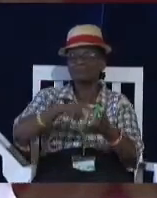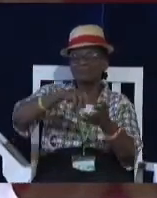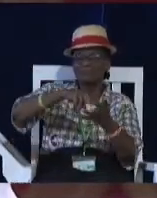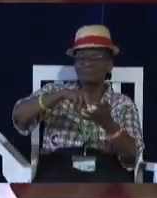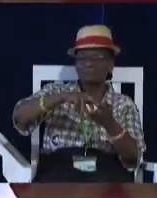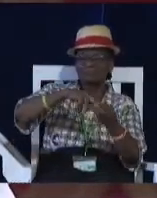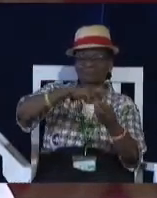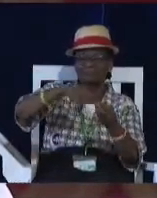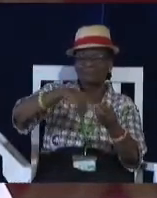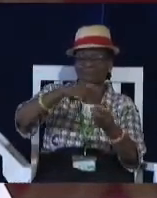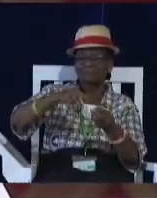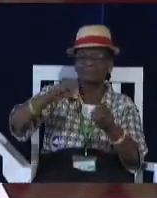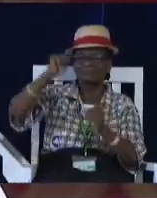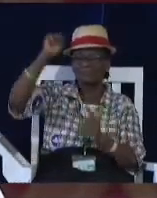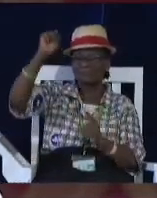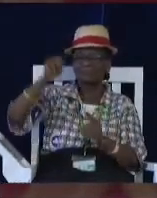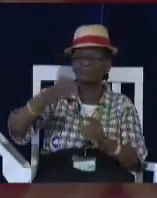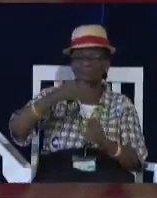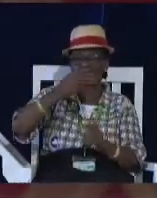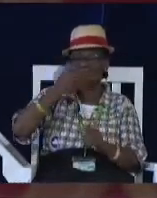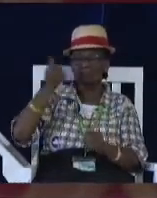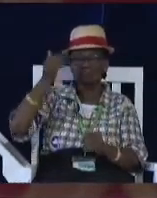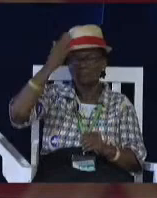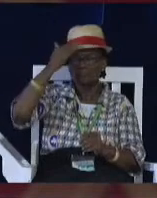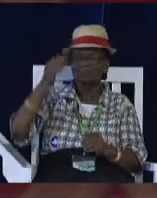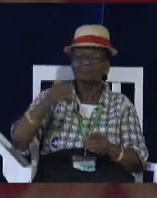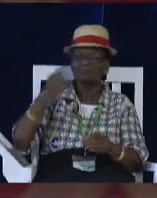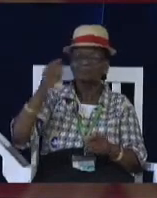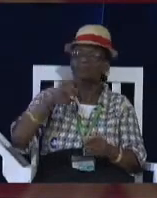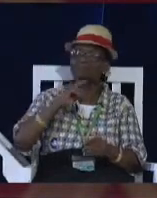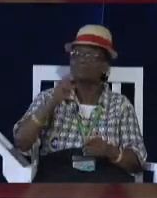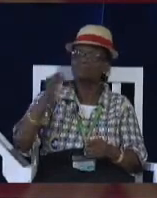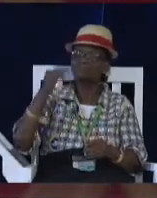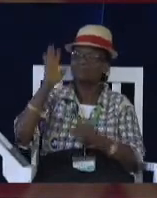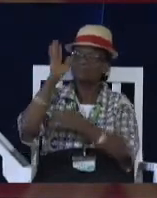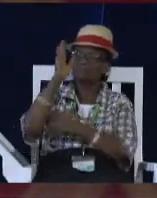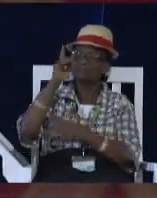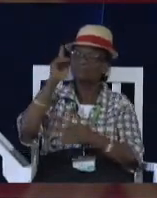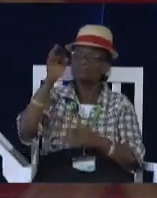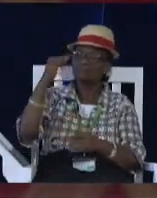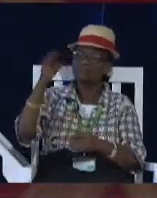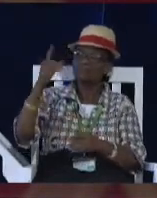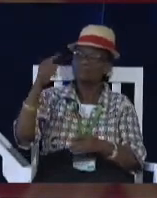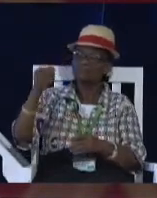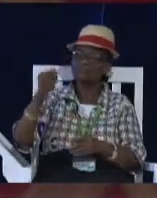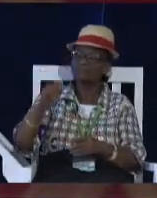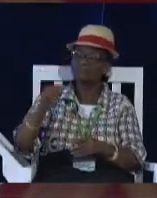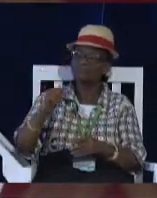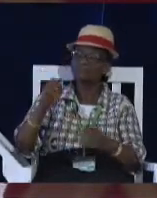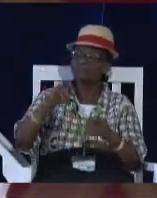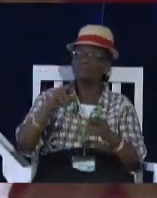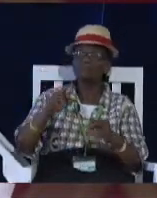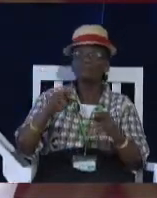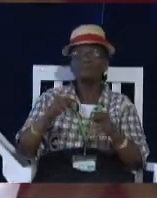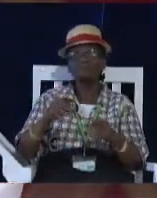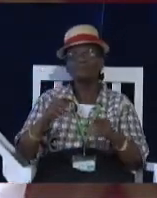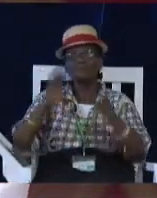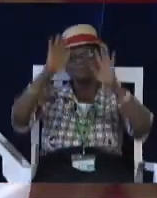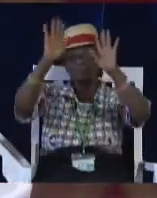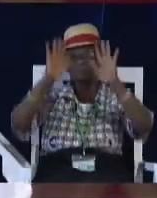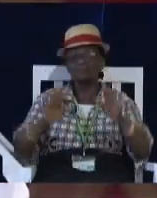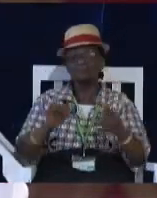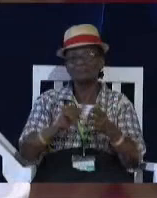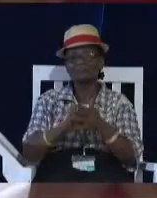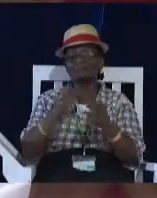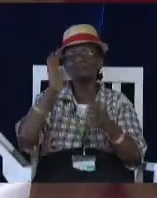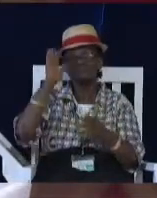You better know the voice of God. And one of the miracles God will perform for you during this Congress is that he will give